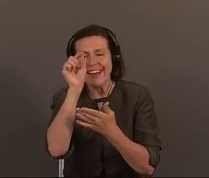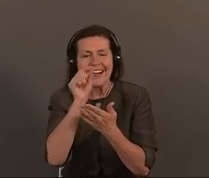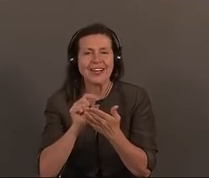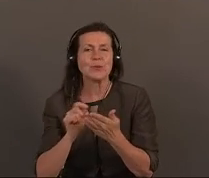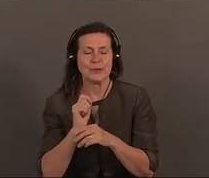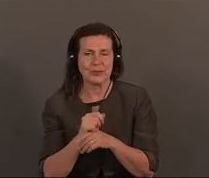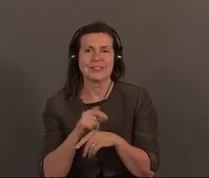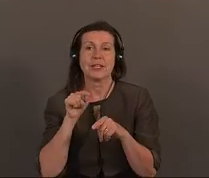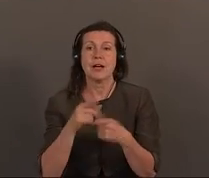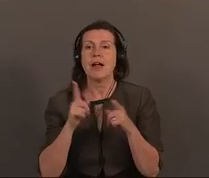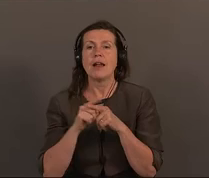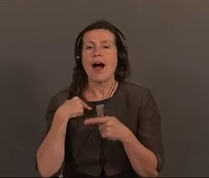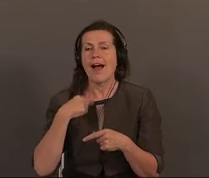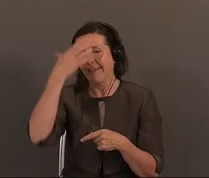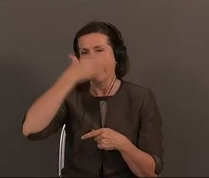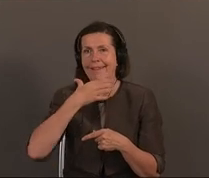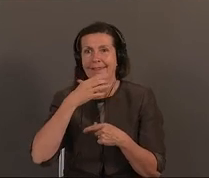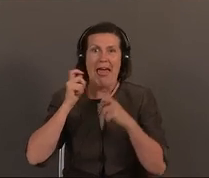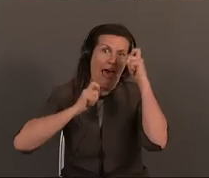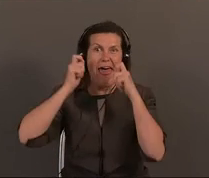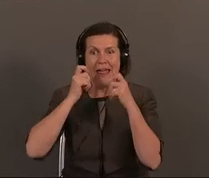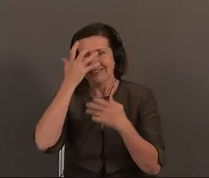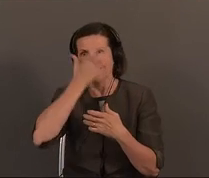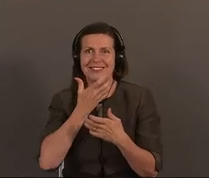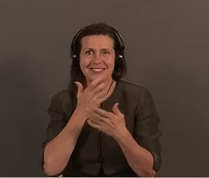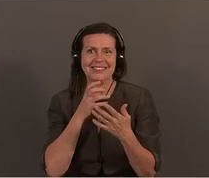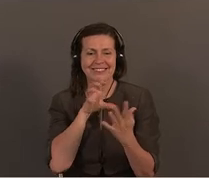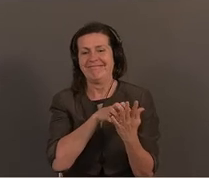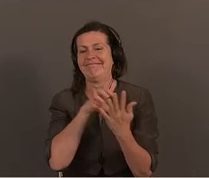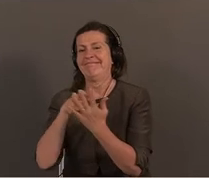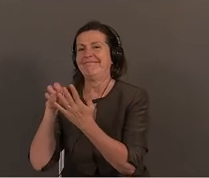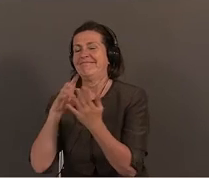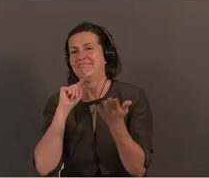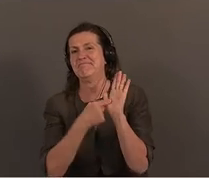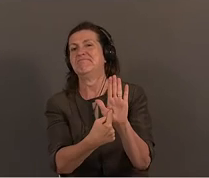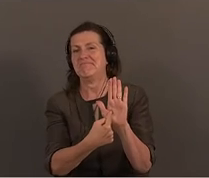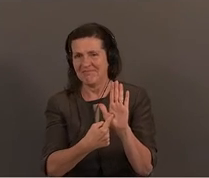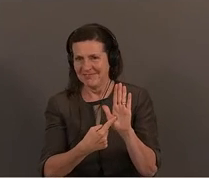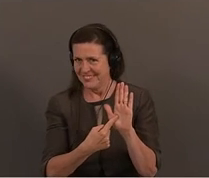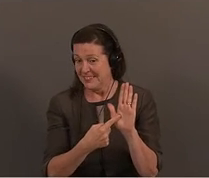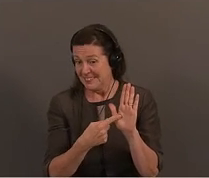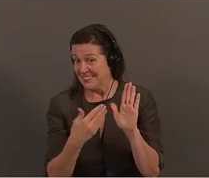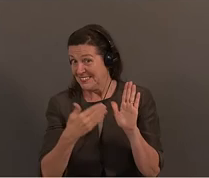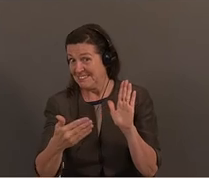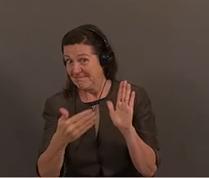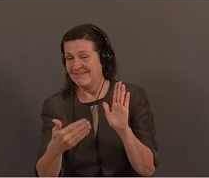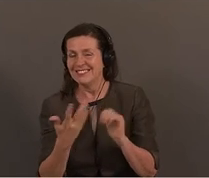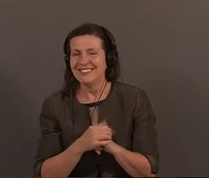We all have our caricatures, I guess, which will be shown to us sooner or